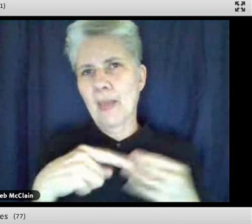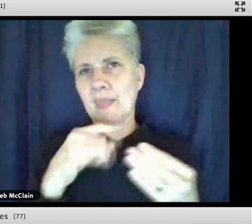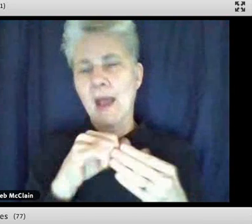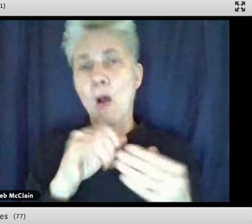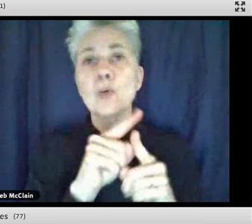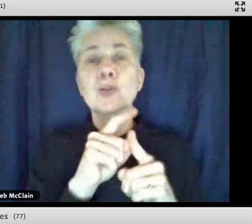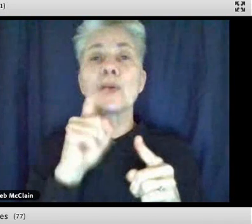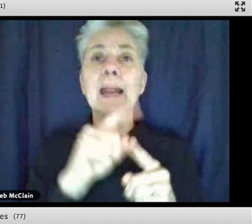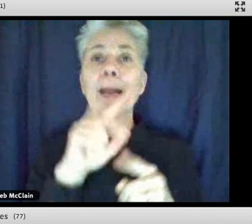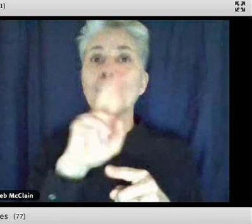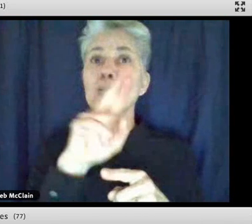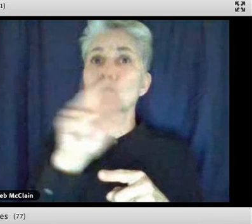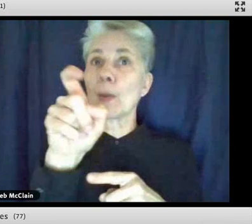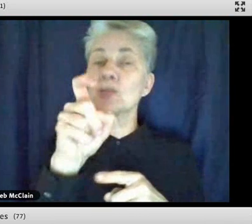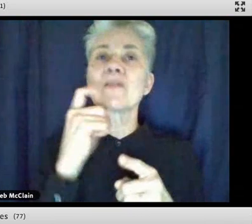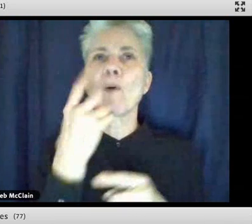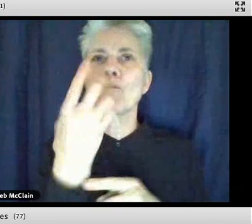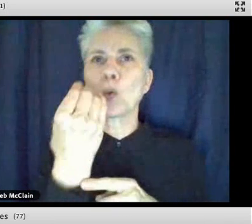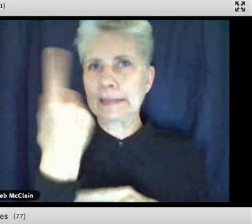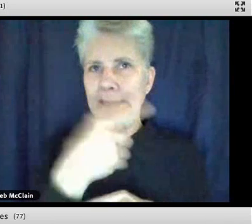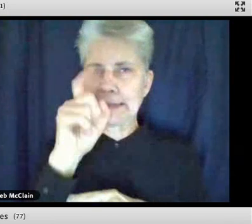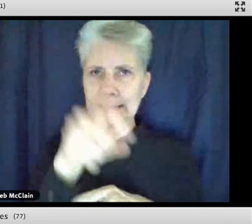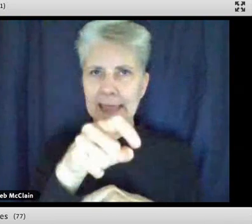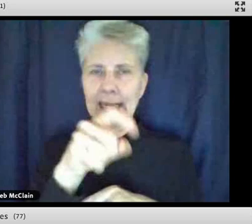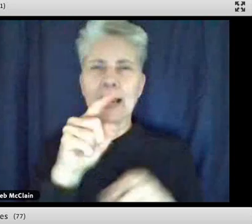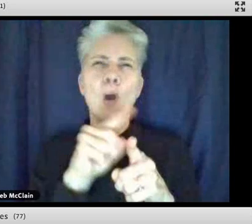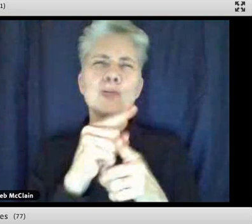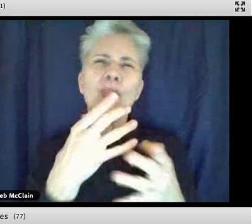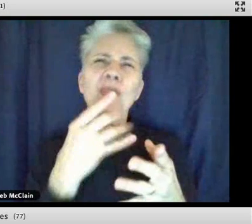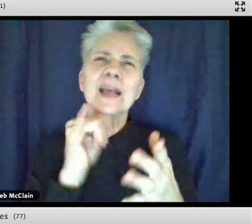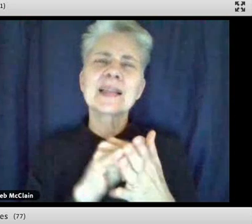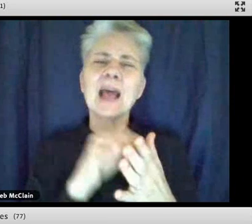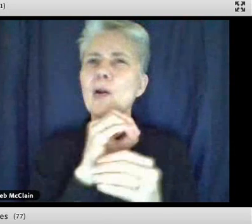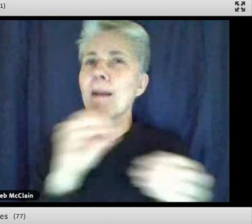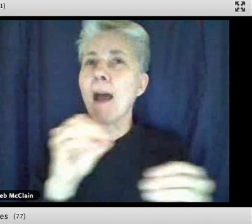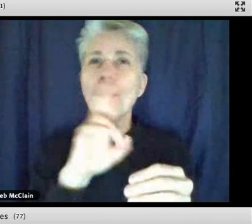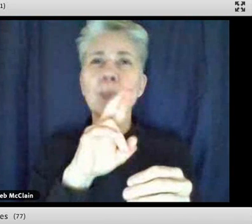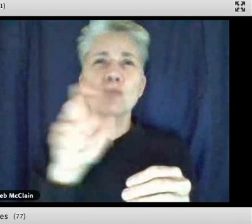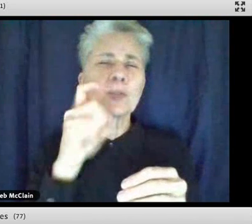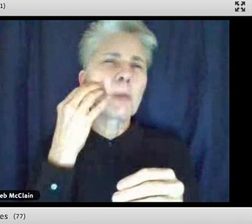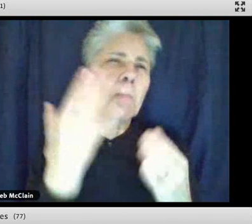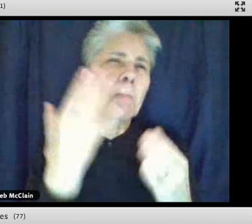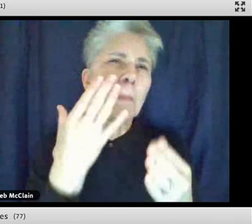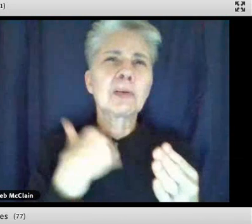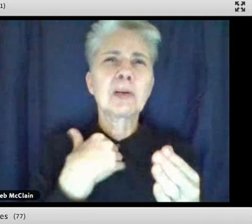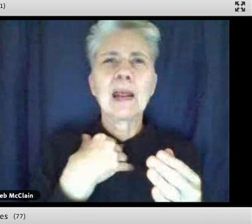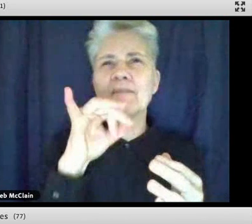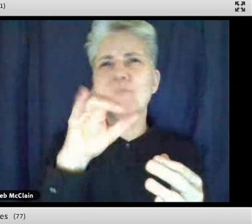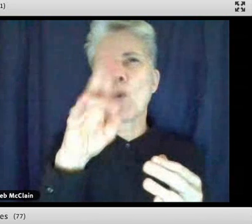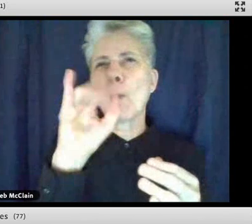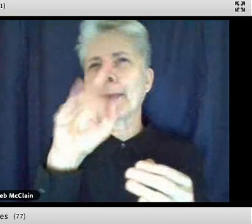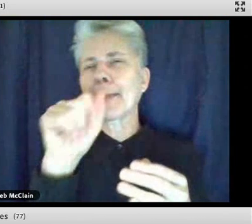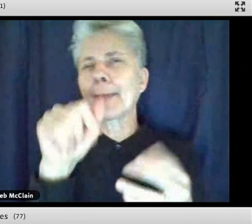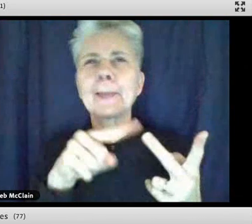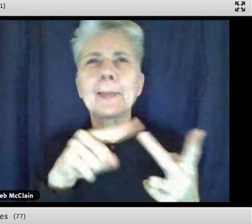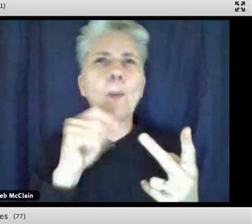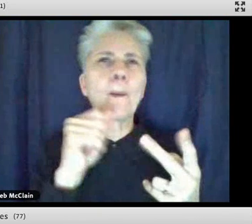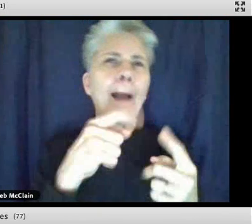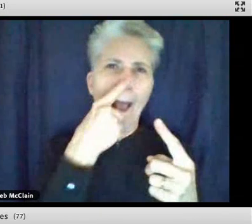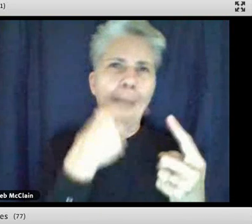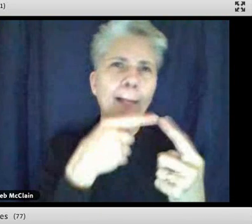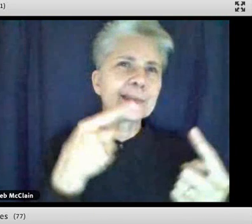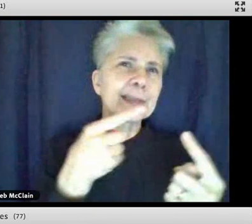You also need your prescriptions for at least 14 days, and then things that are non-prescription. Maybe you need formula or you need your